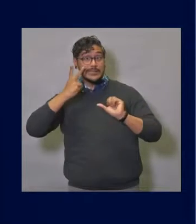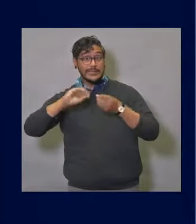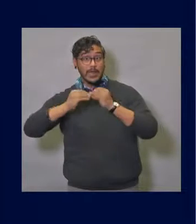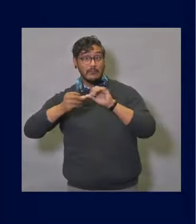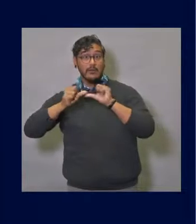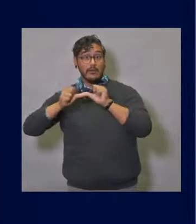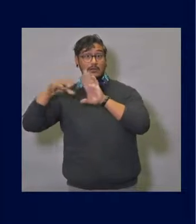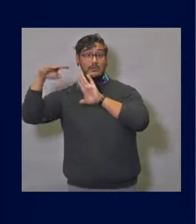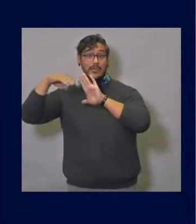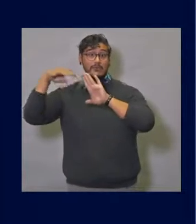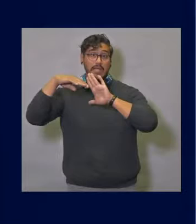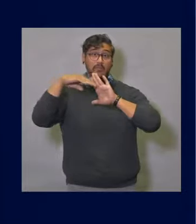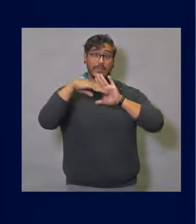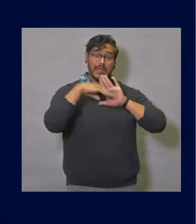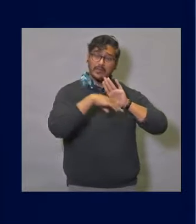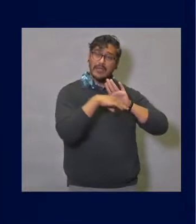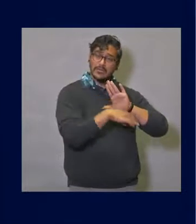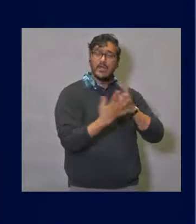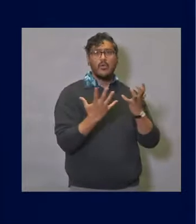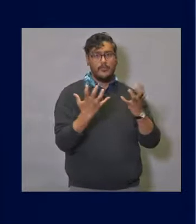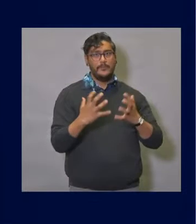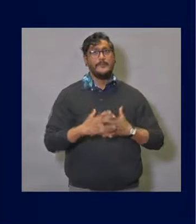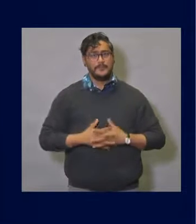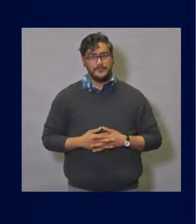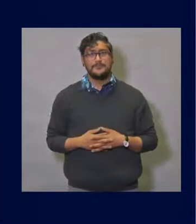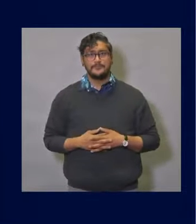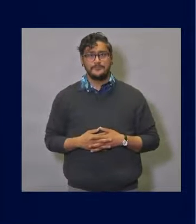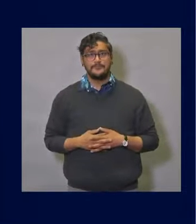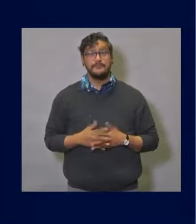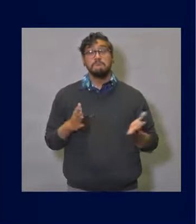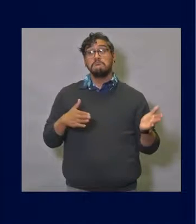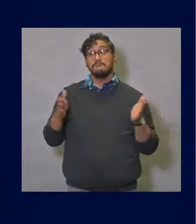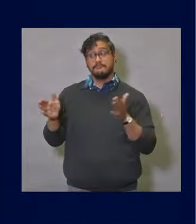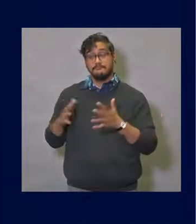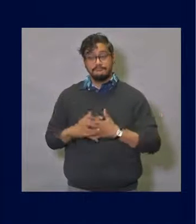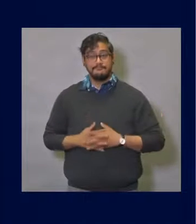cases, hospitalizations, and deaths. I'll take the next slide.